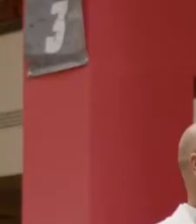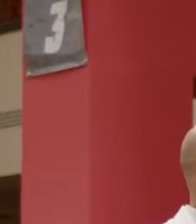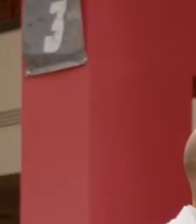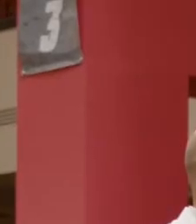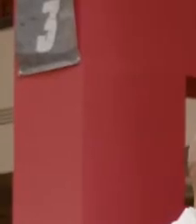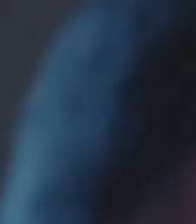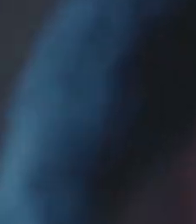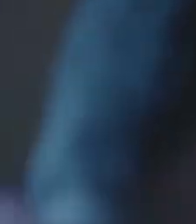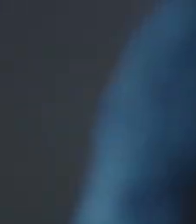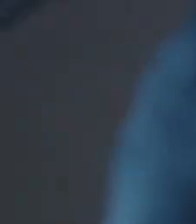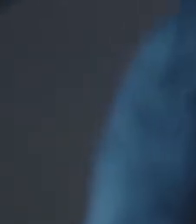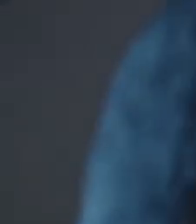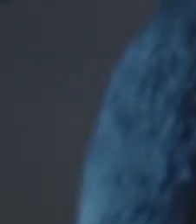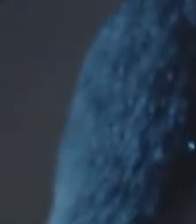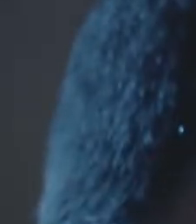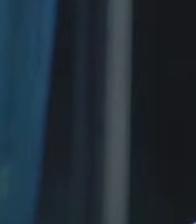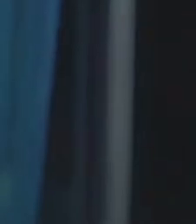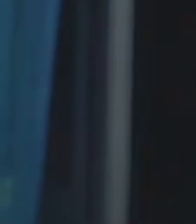Thank you.